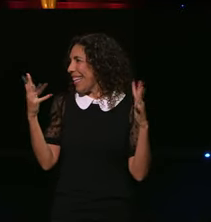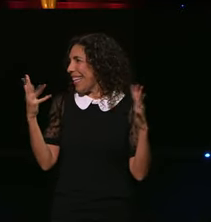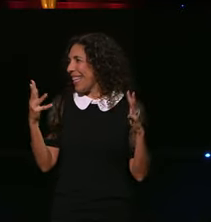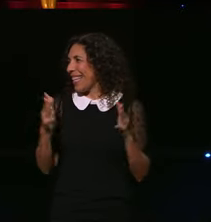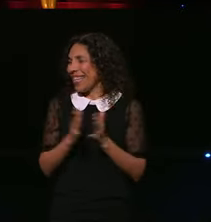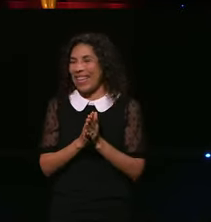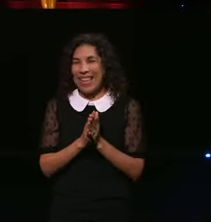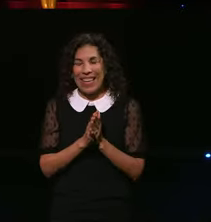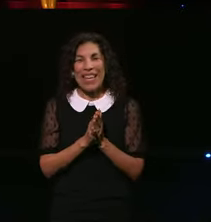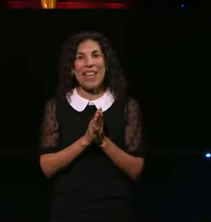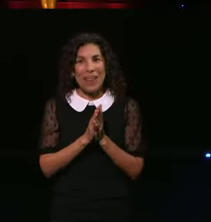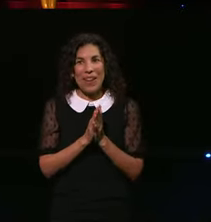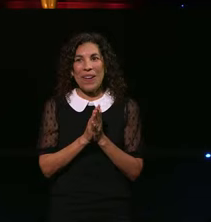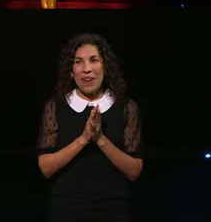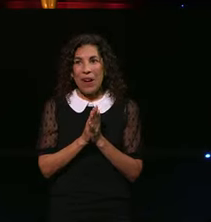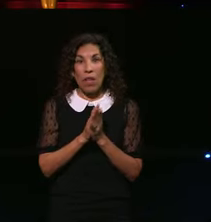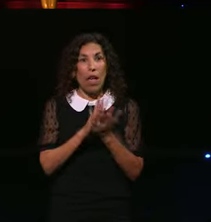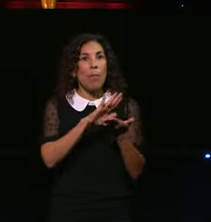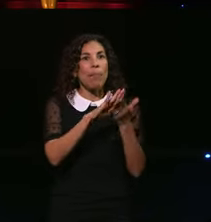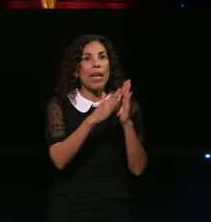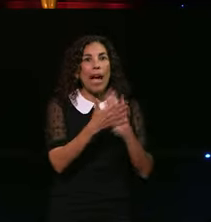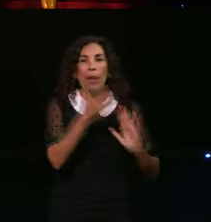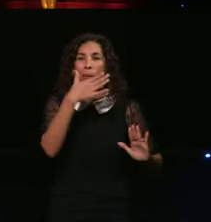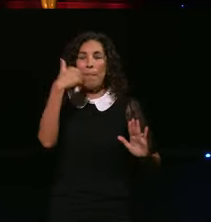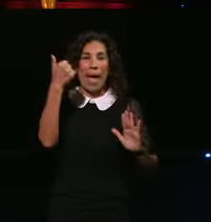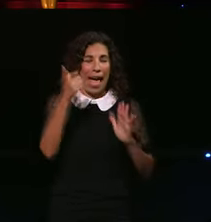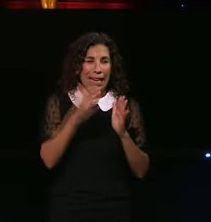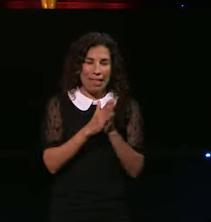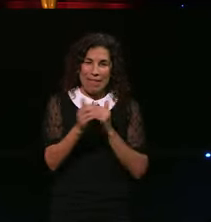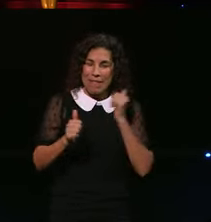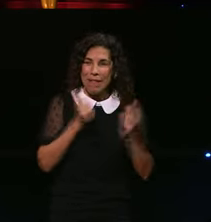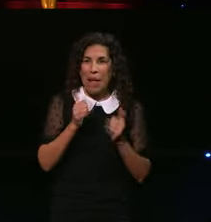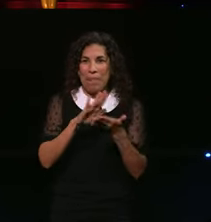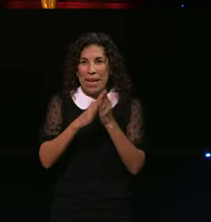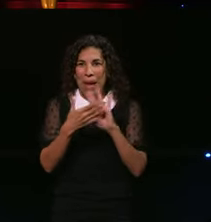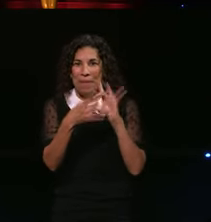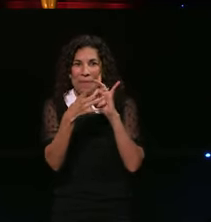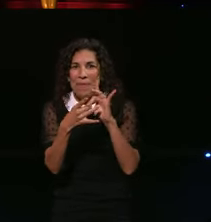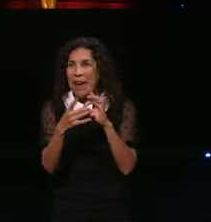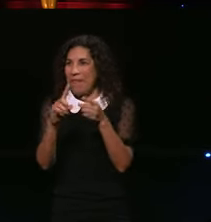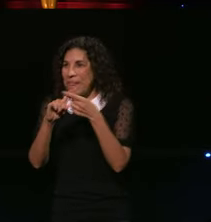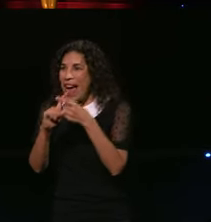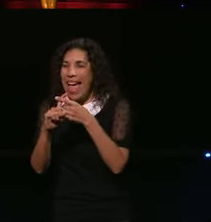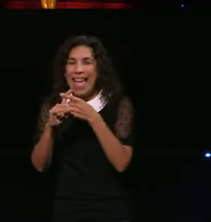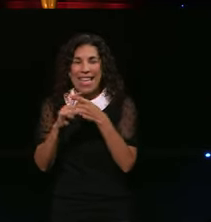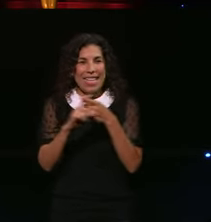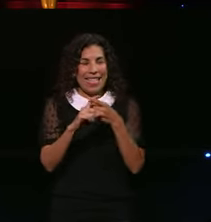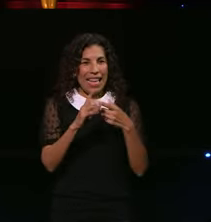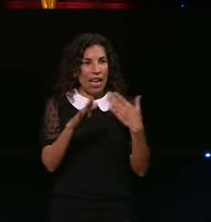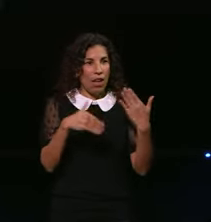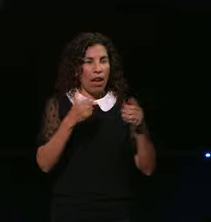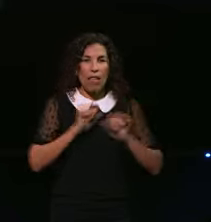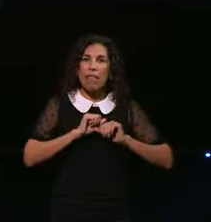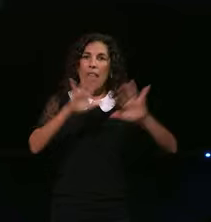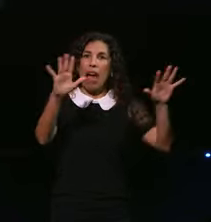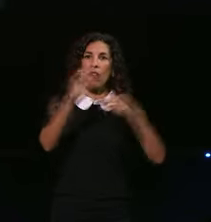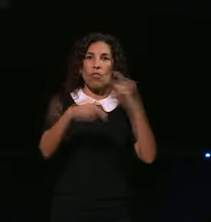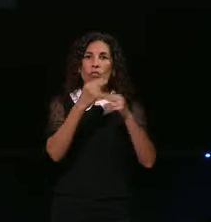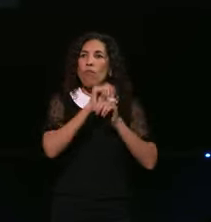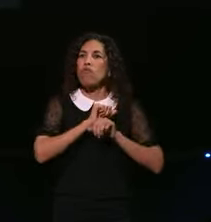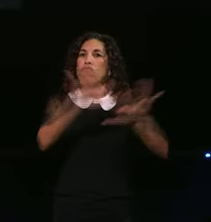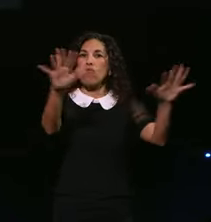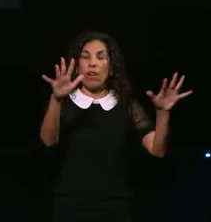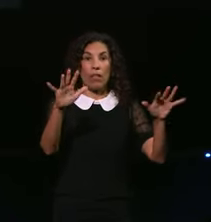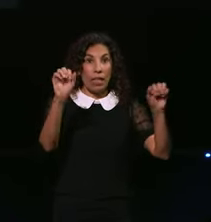It pays to become the best at what you do, and it pays to make friends, and it pays to put something out into the universe, because you know